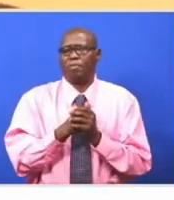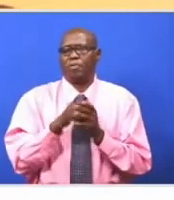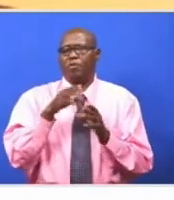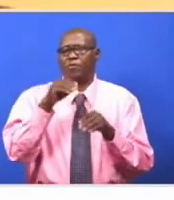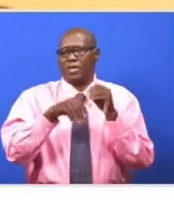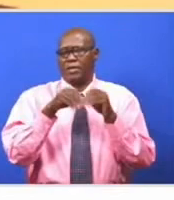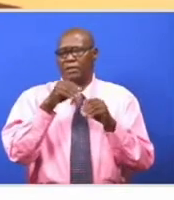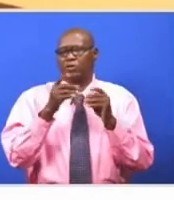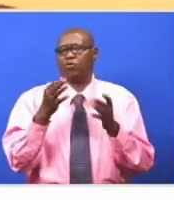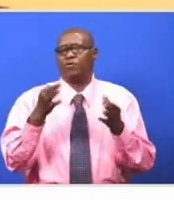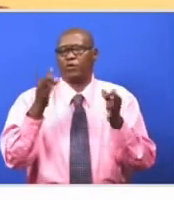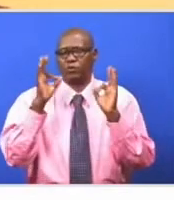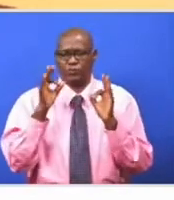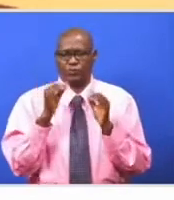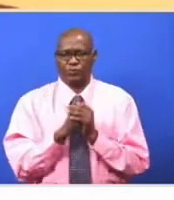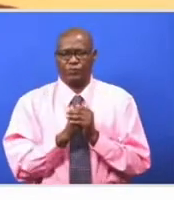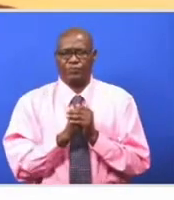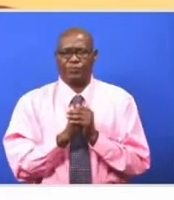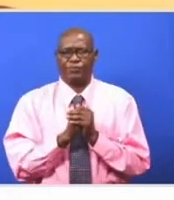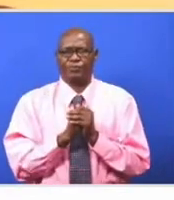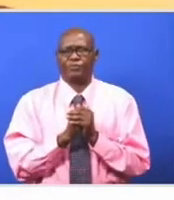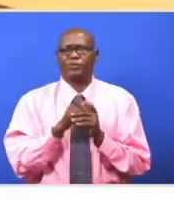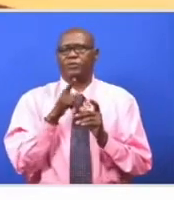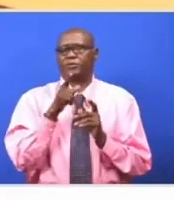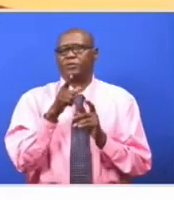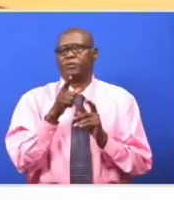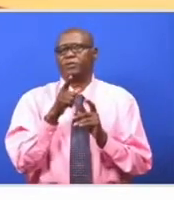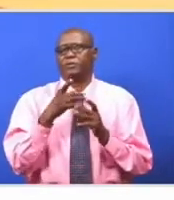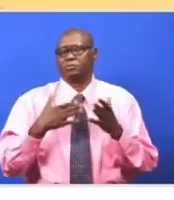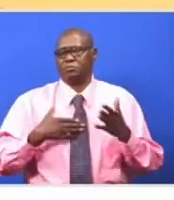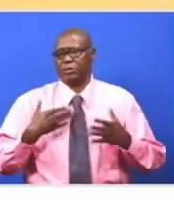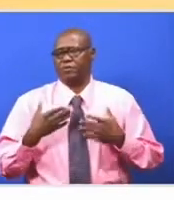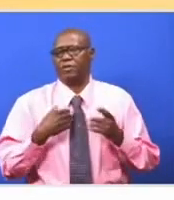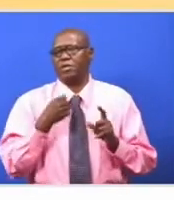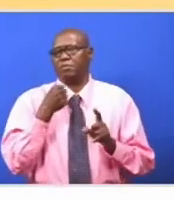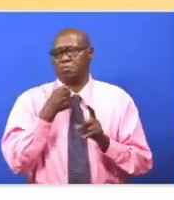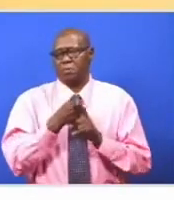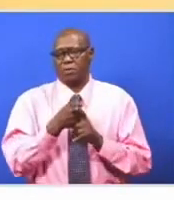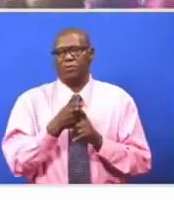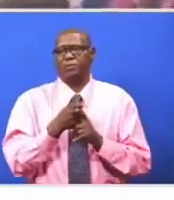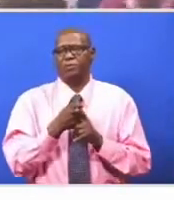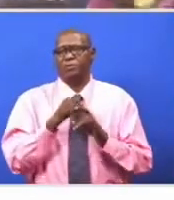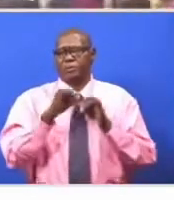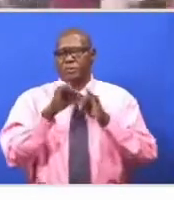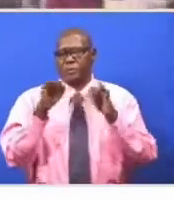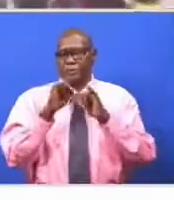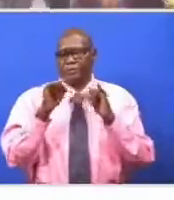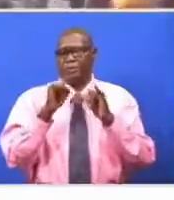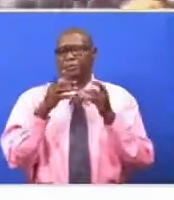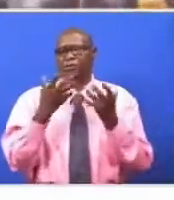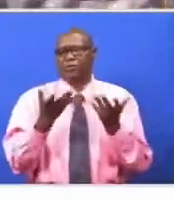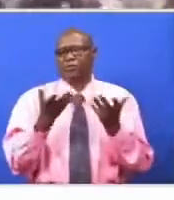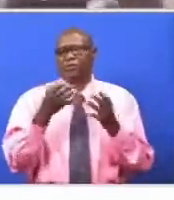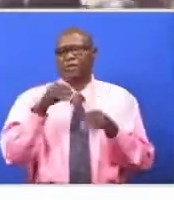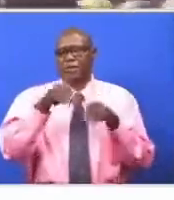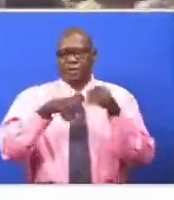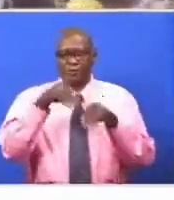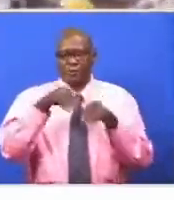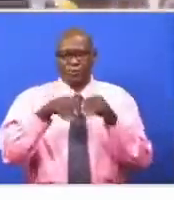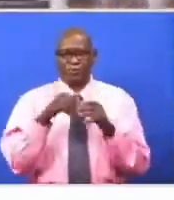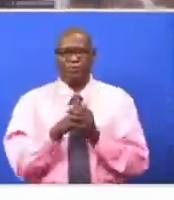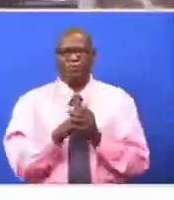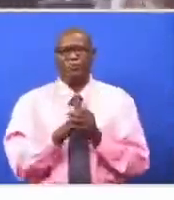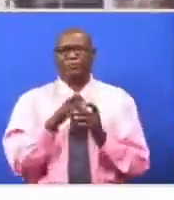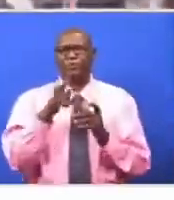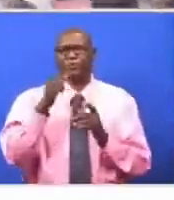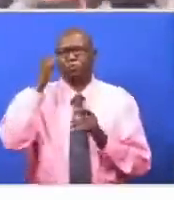election officials. Such conduct impacts the integrity of the process. At the same time, inflammatory speeches